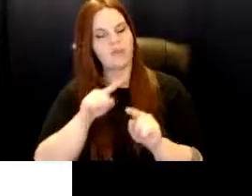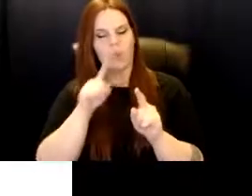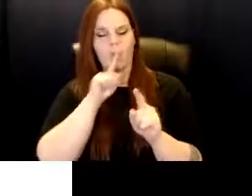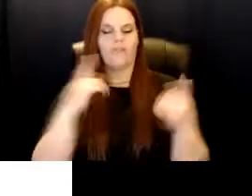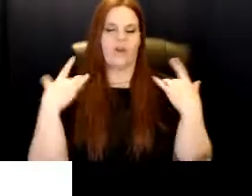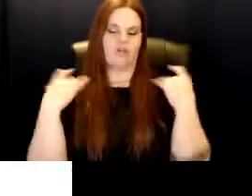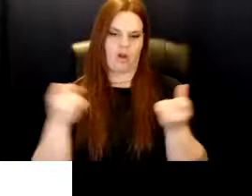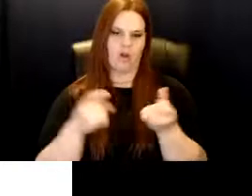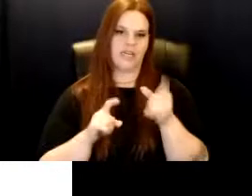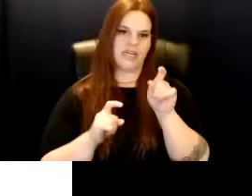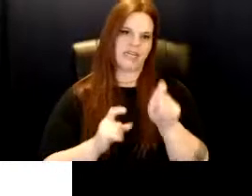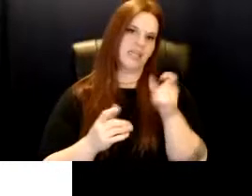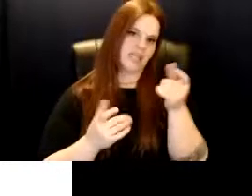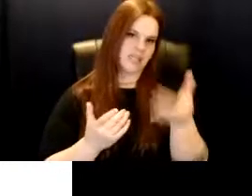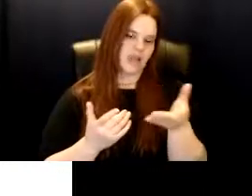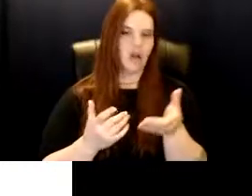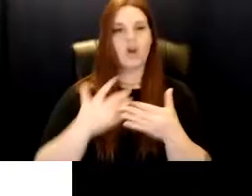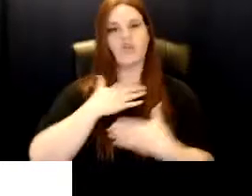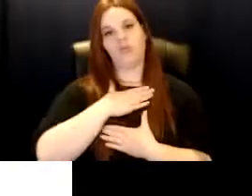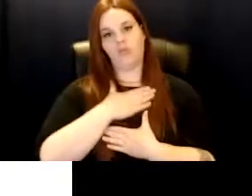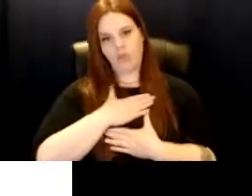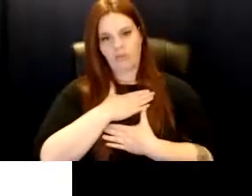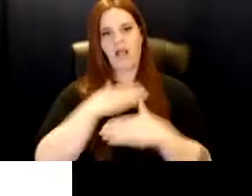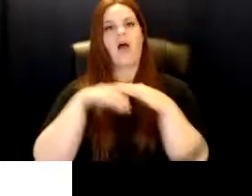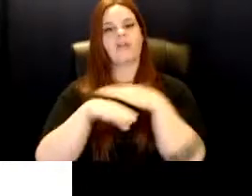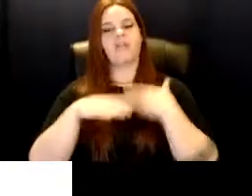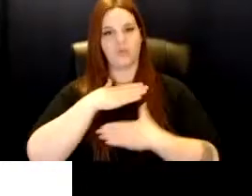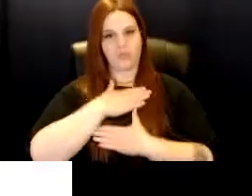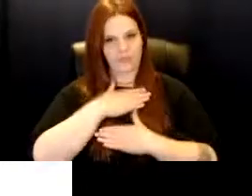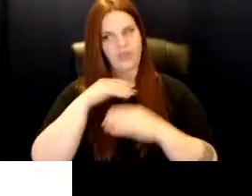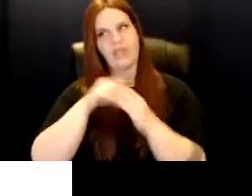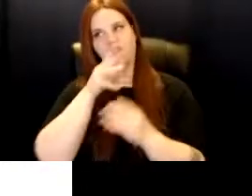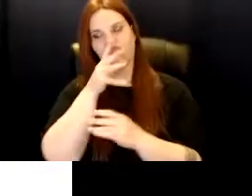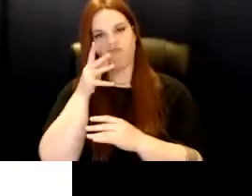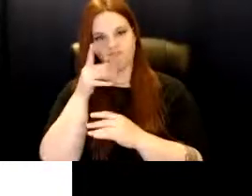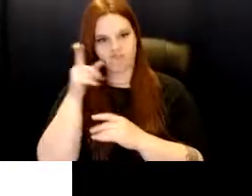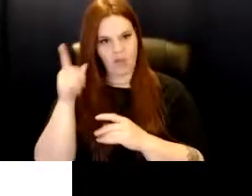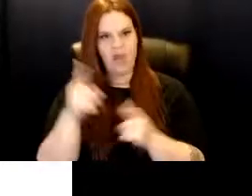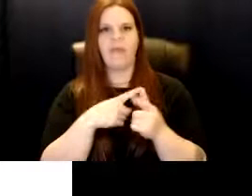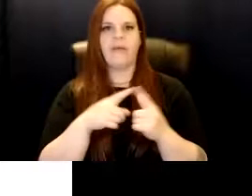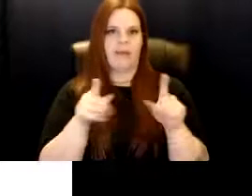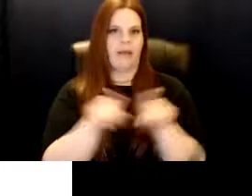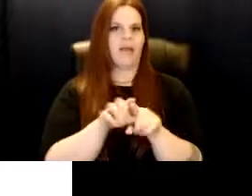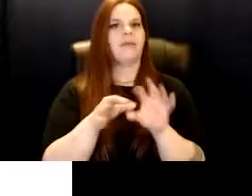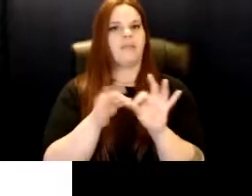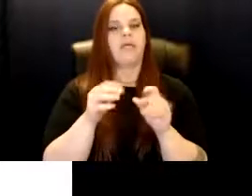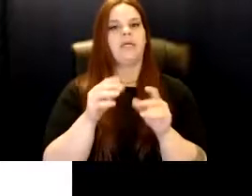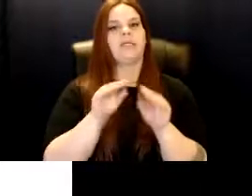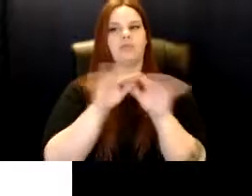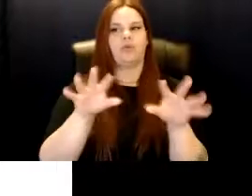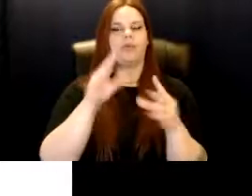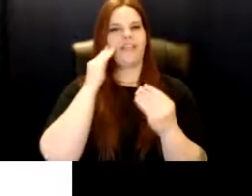a need there. Recreation, access to recreation in rural, and then, as I mentioned, distributing the data back to